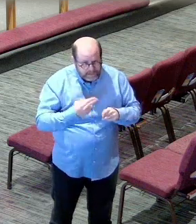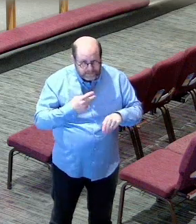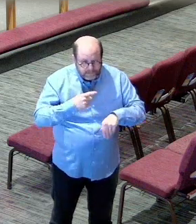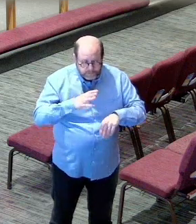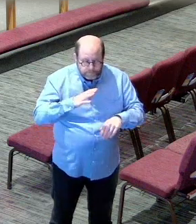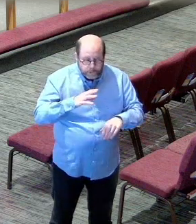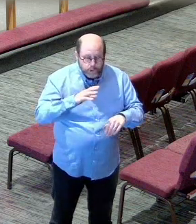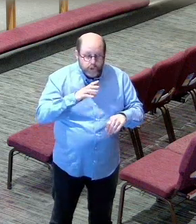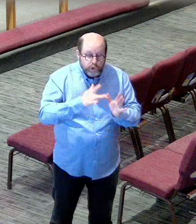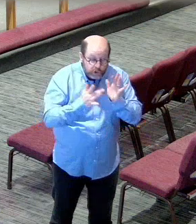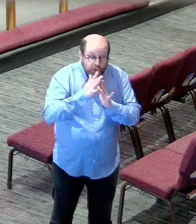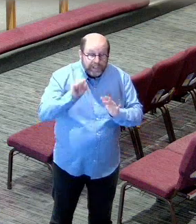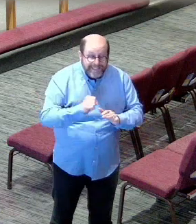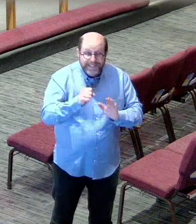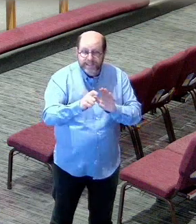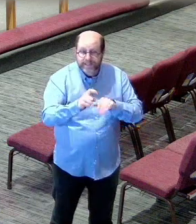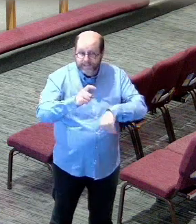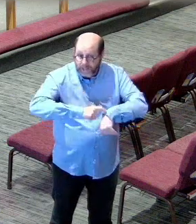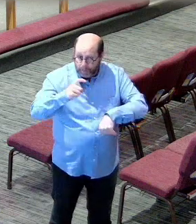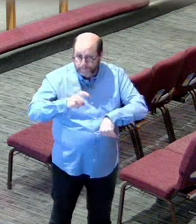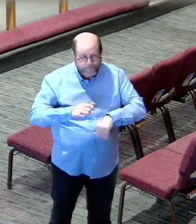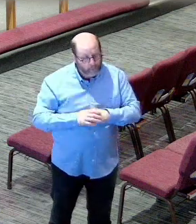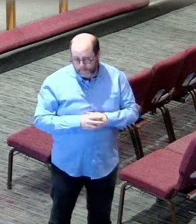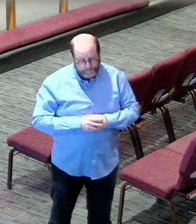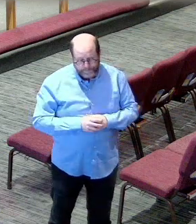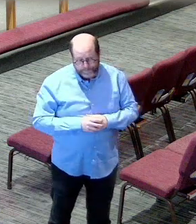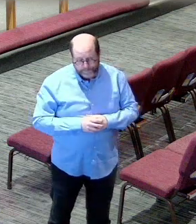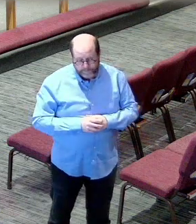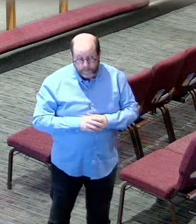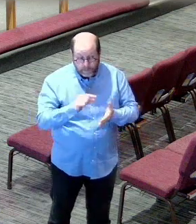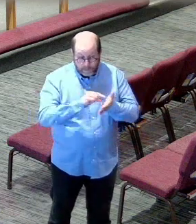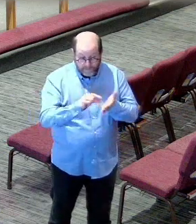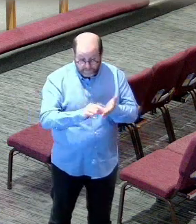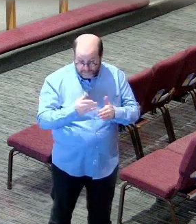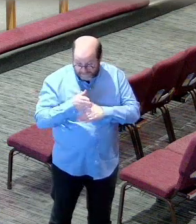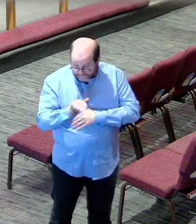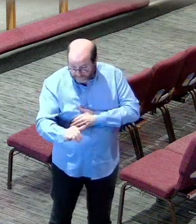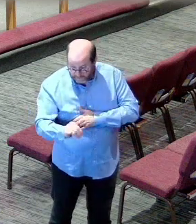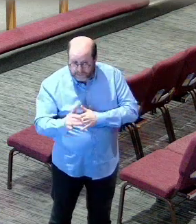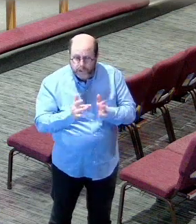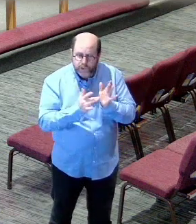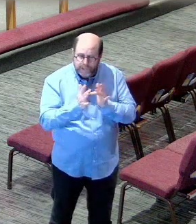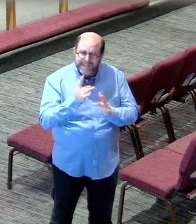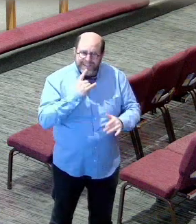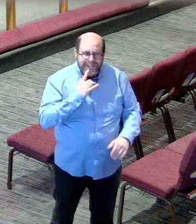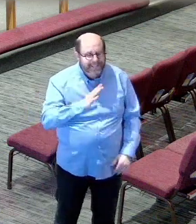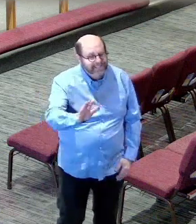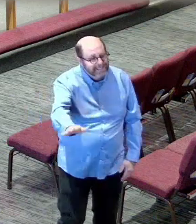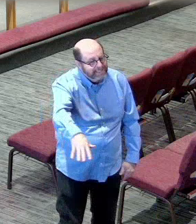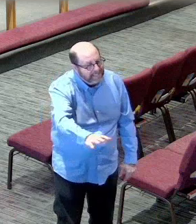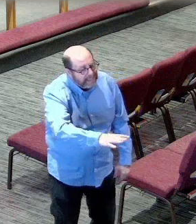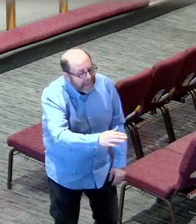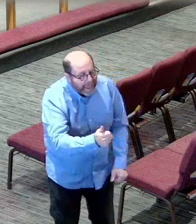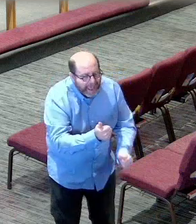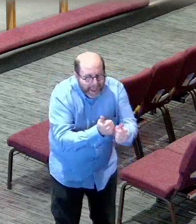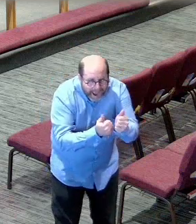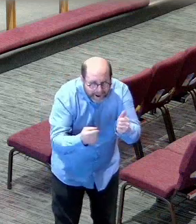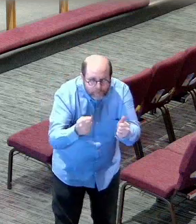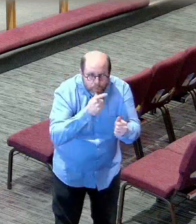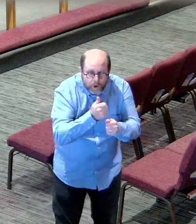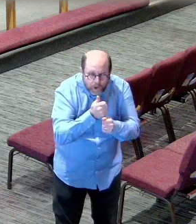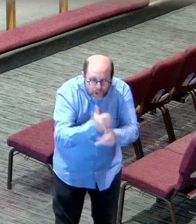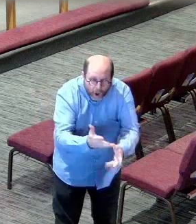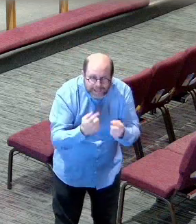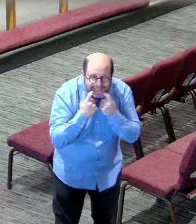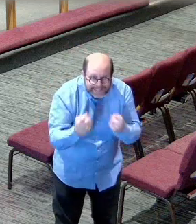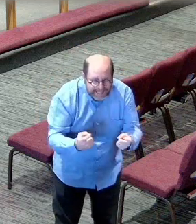The text and the verses that immediately follow after, we find Jesus saying, truly I say to you, everyone who commits sin